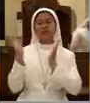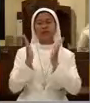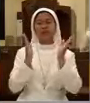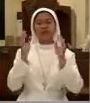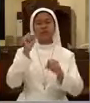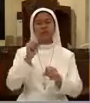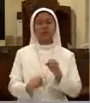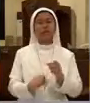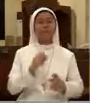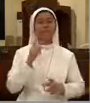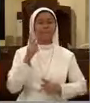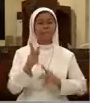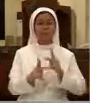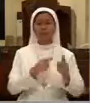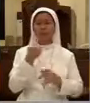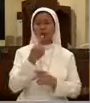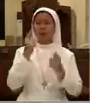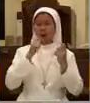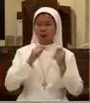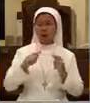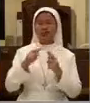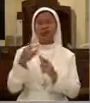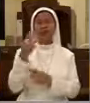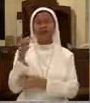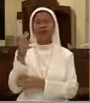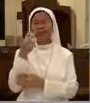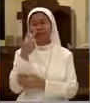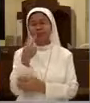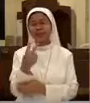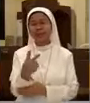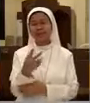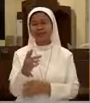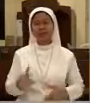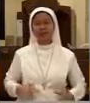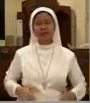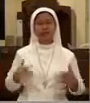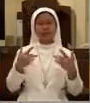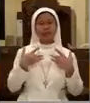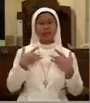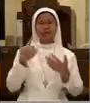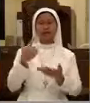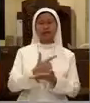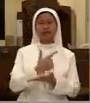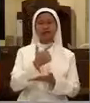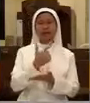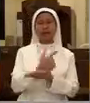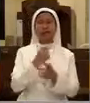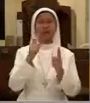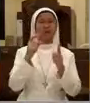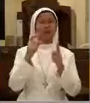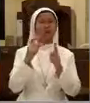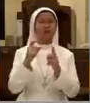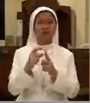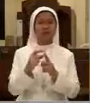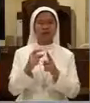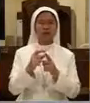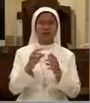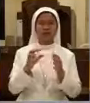young people look up to them, they see a living gospel. The world of sports,